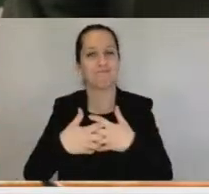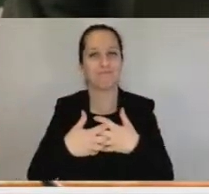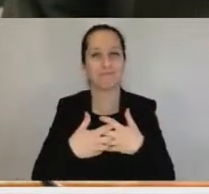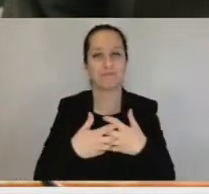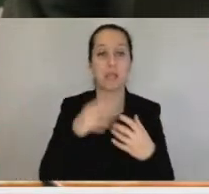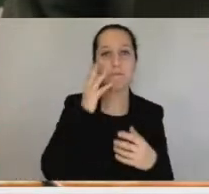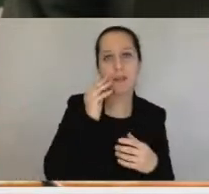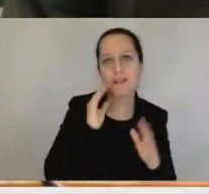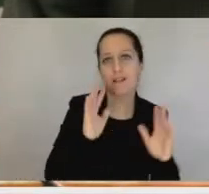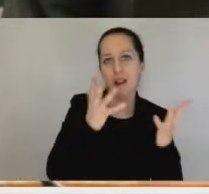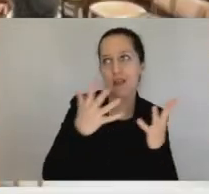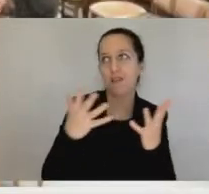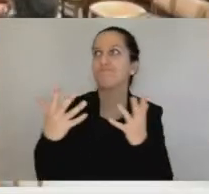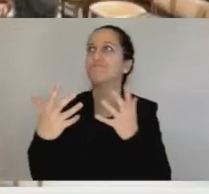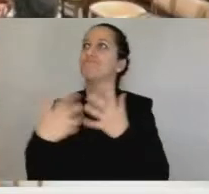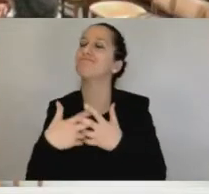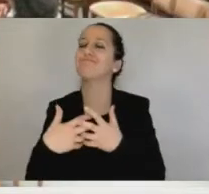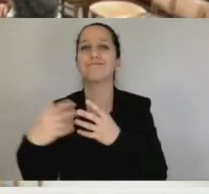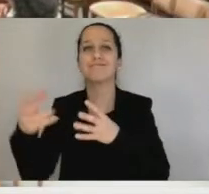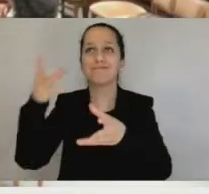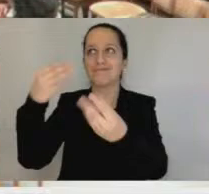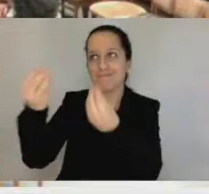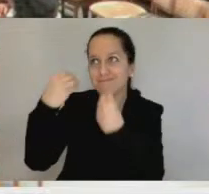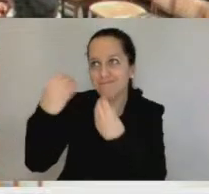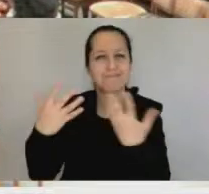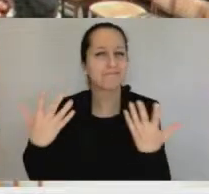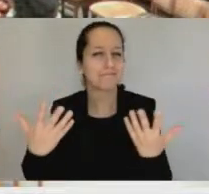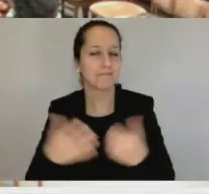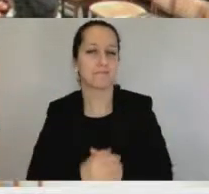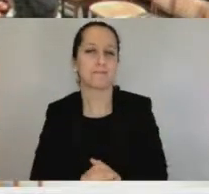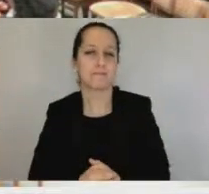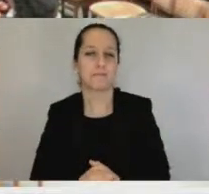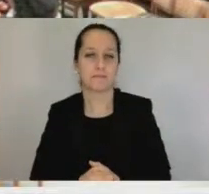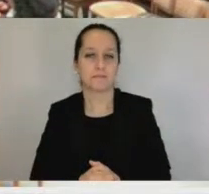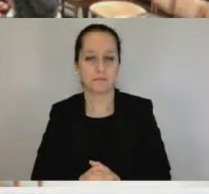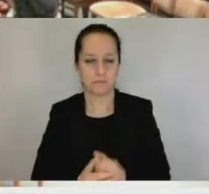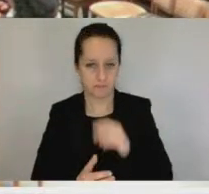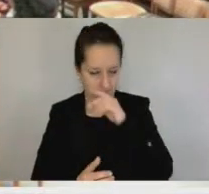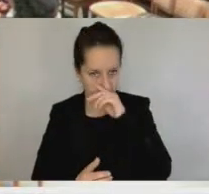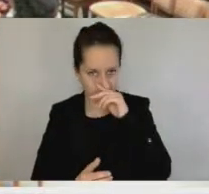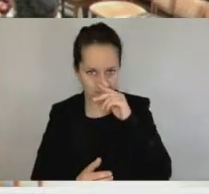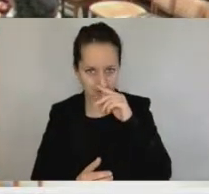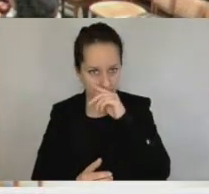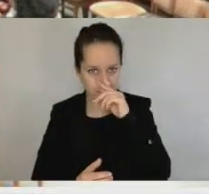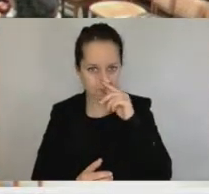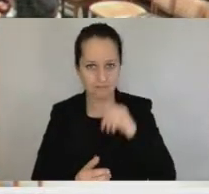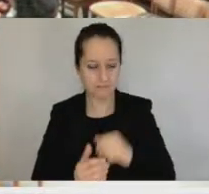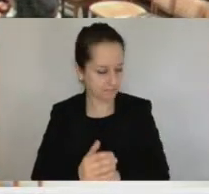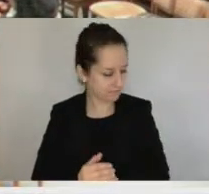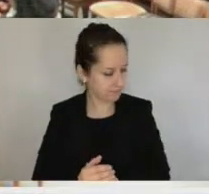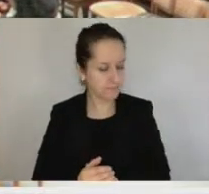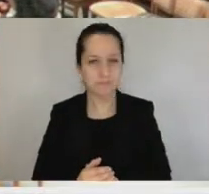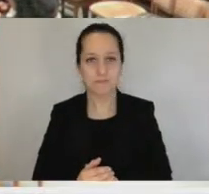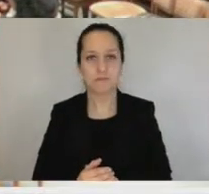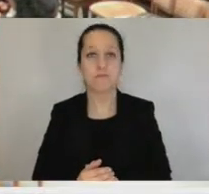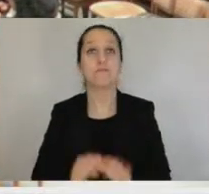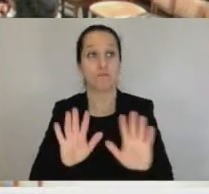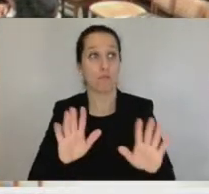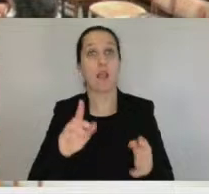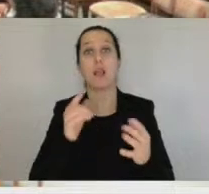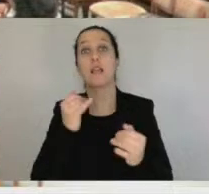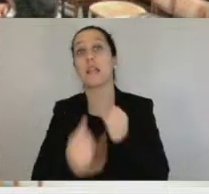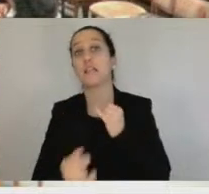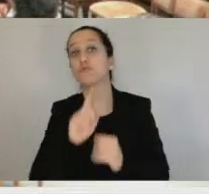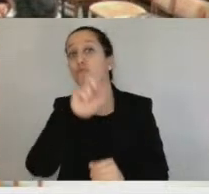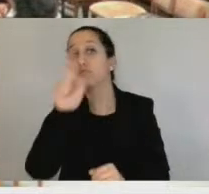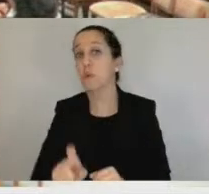Thank you, Rodrigo. I will hand over to a last question and then I will ask the speakers to